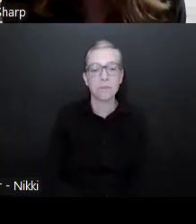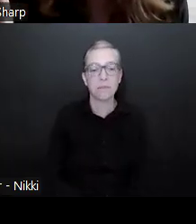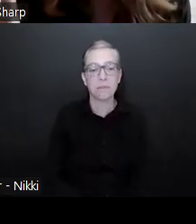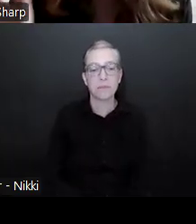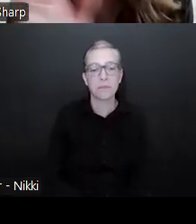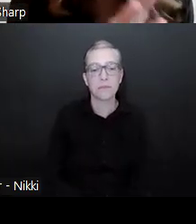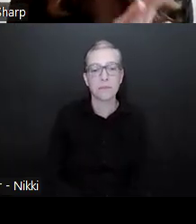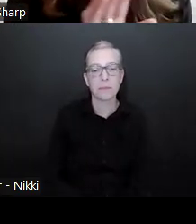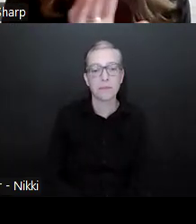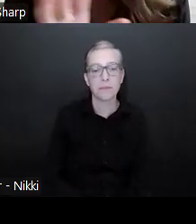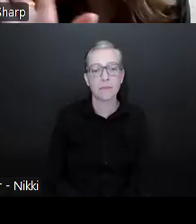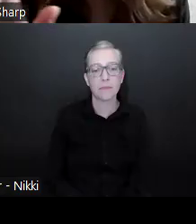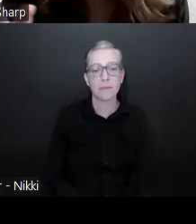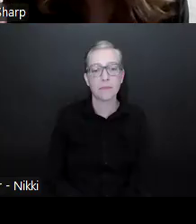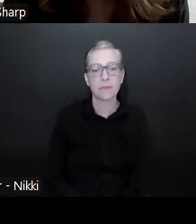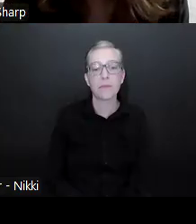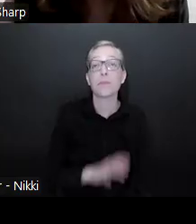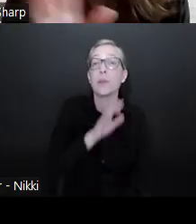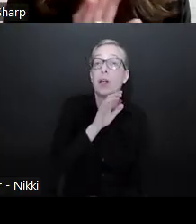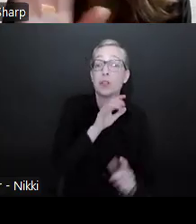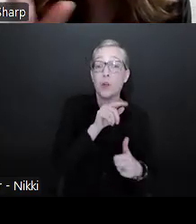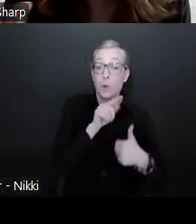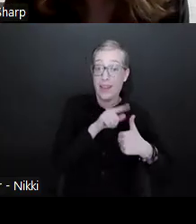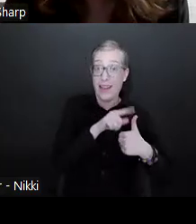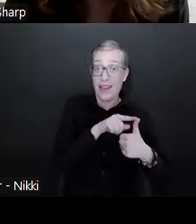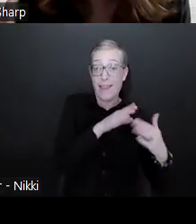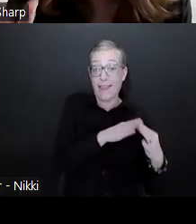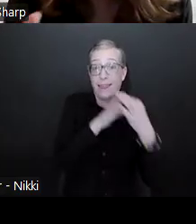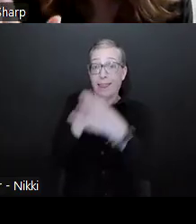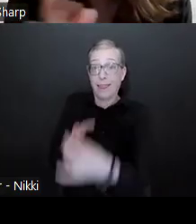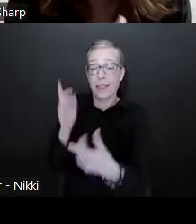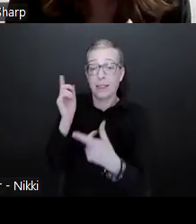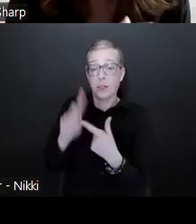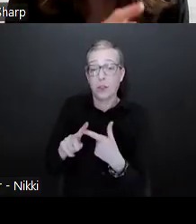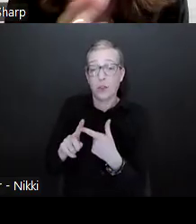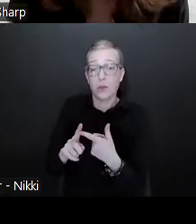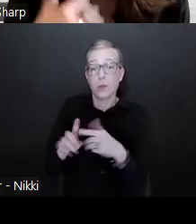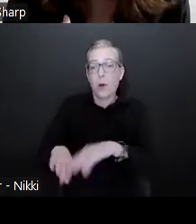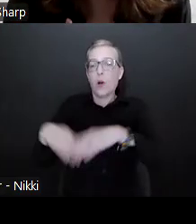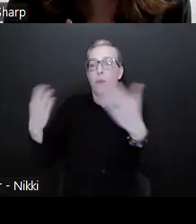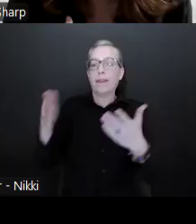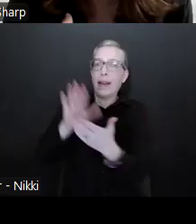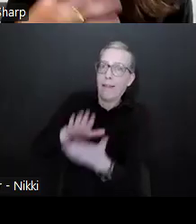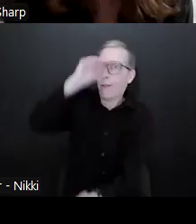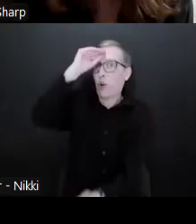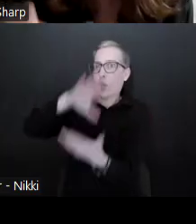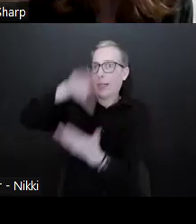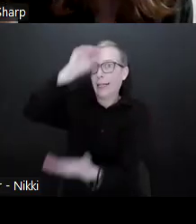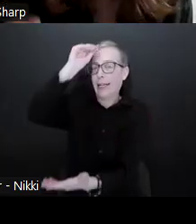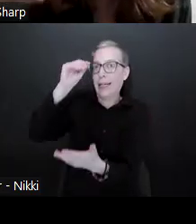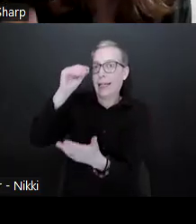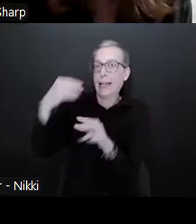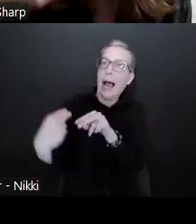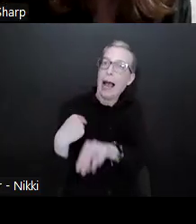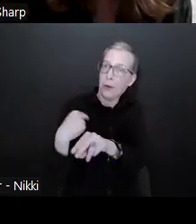Peter Fonagy calls the epistemic highway, the learning highway. You are telling your client that they can learn from you. It